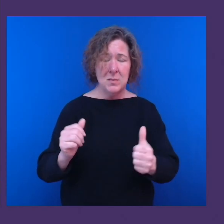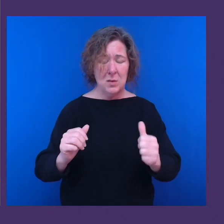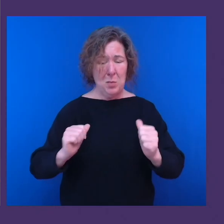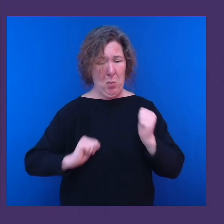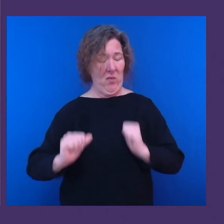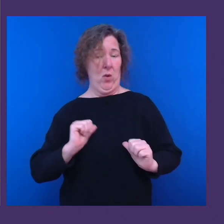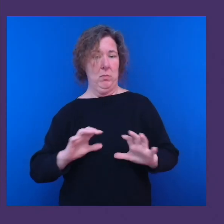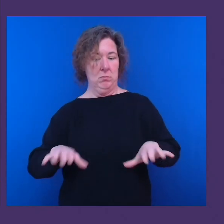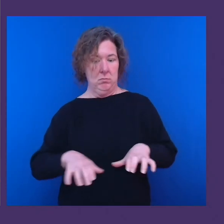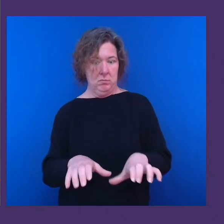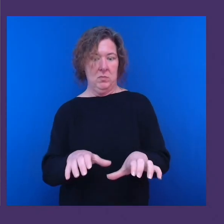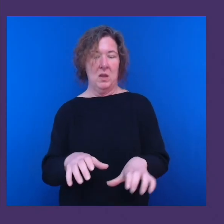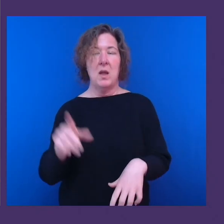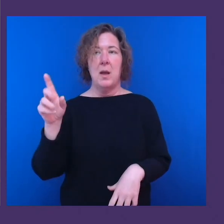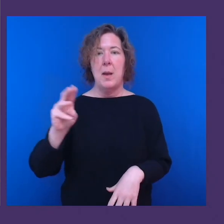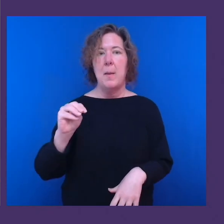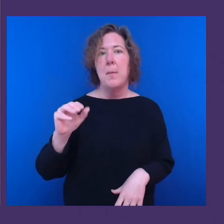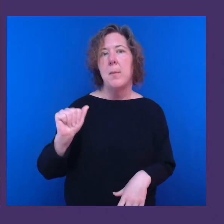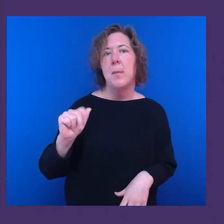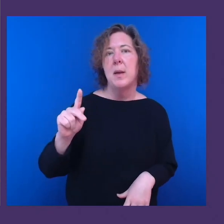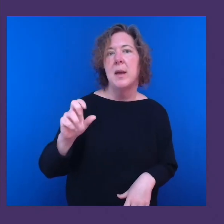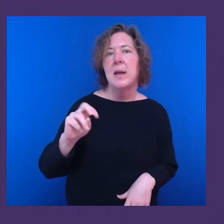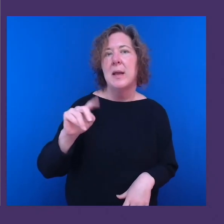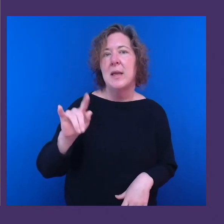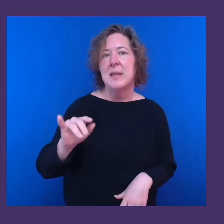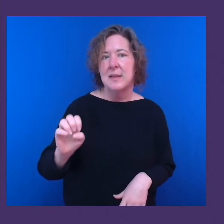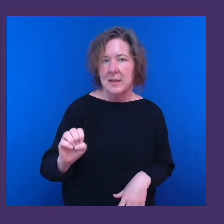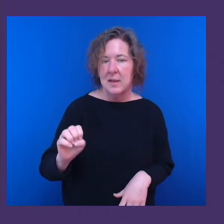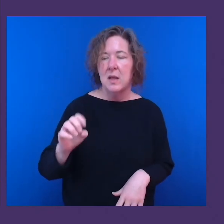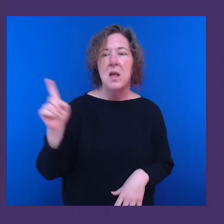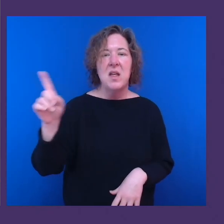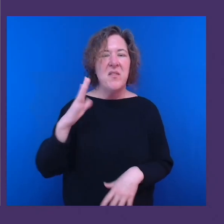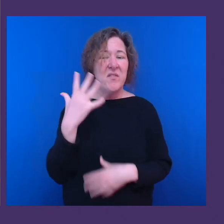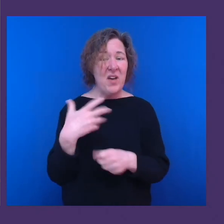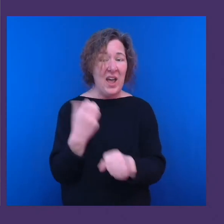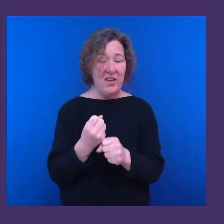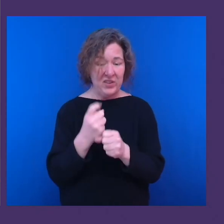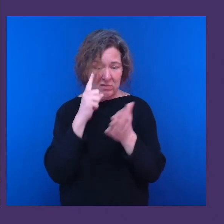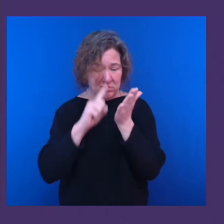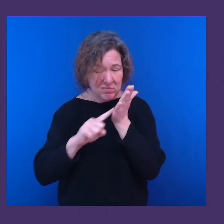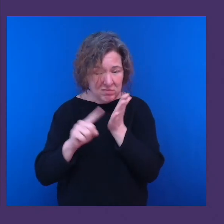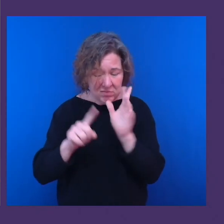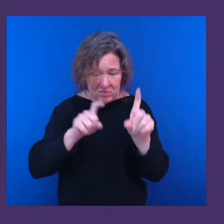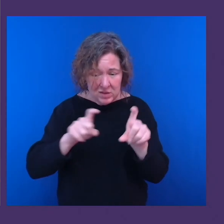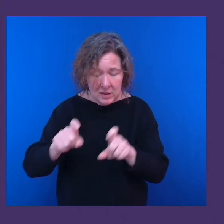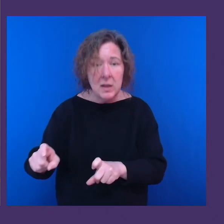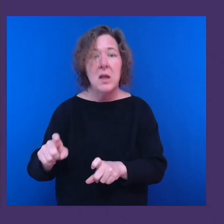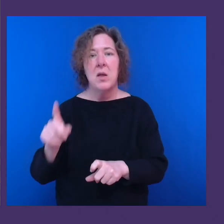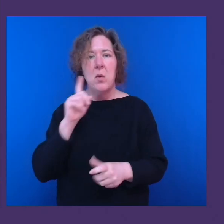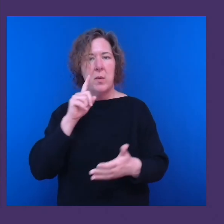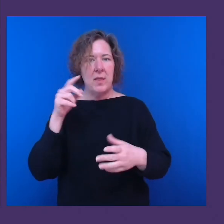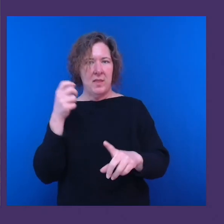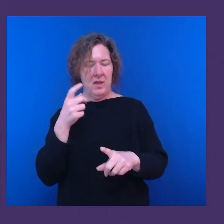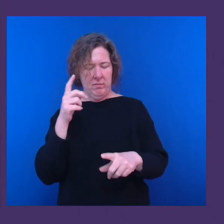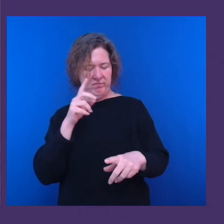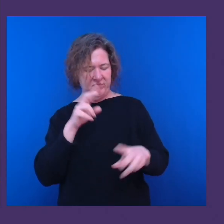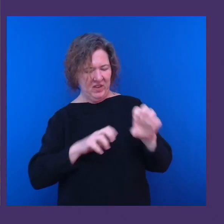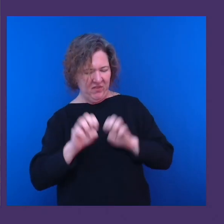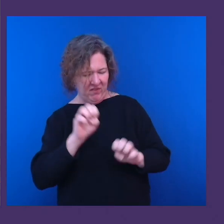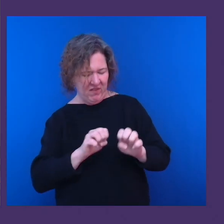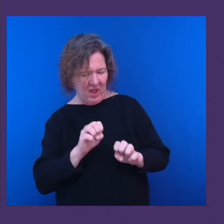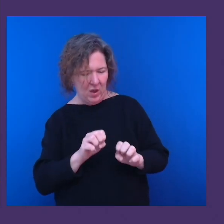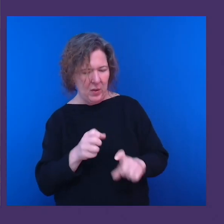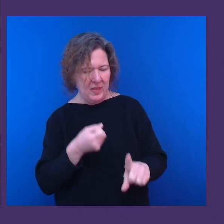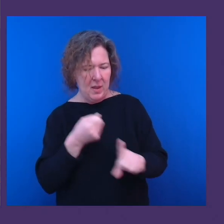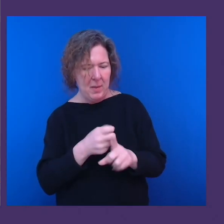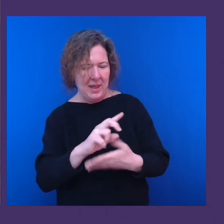done by McKinsey. It was a 5-year study where they evaluated the impact of design teams within organizations, and they looked